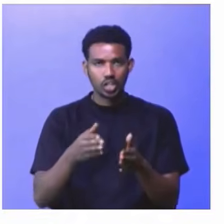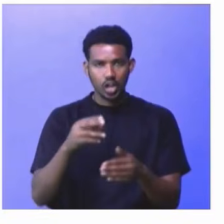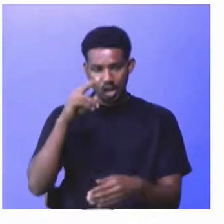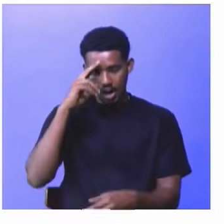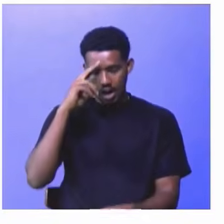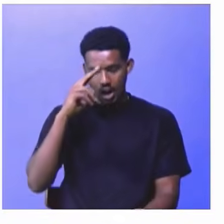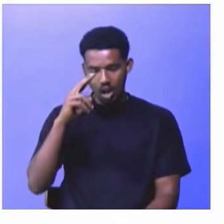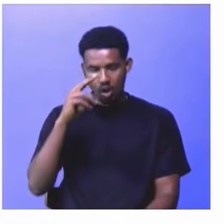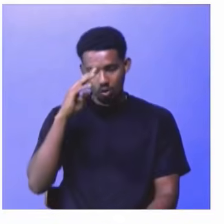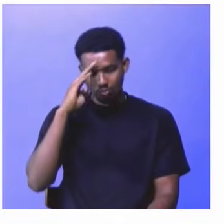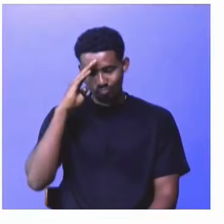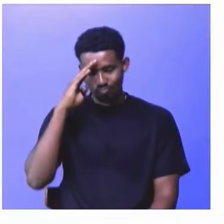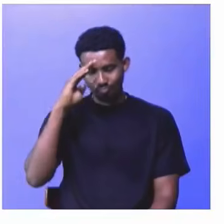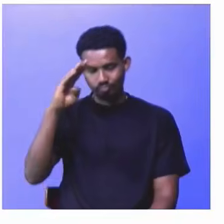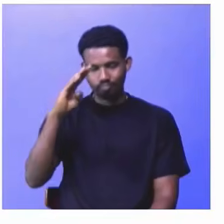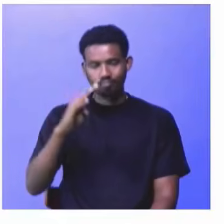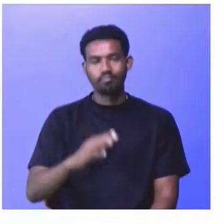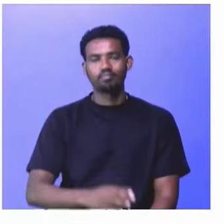Hello.